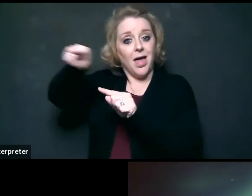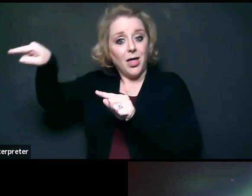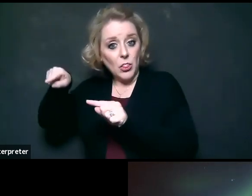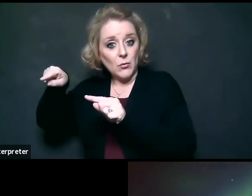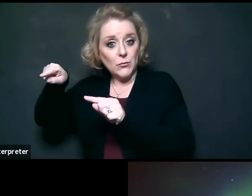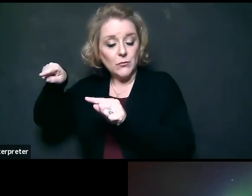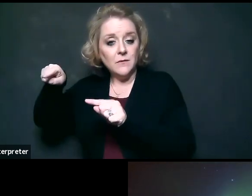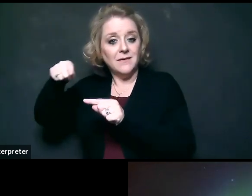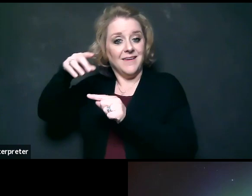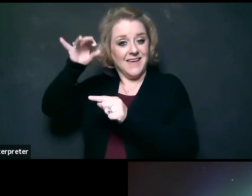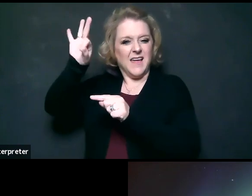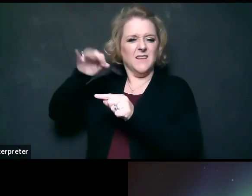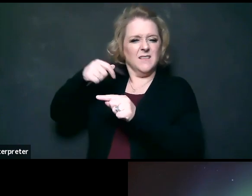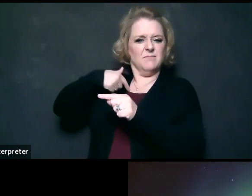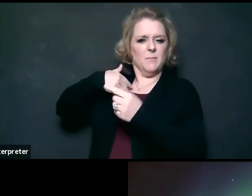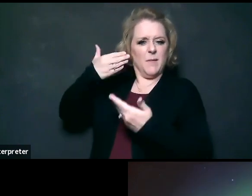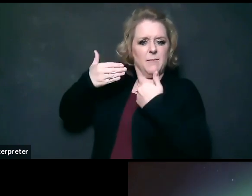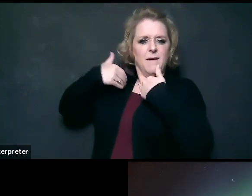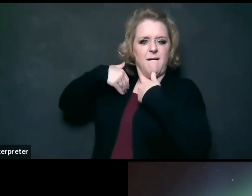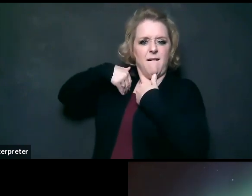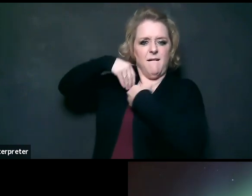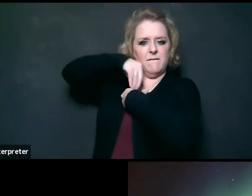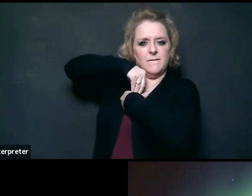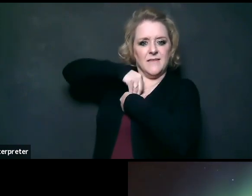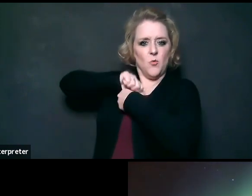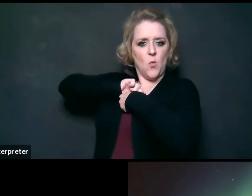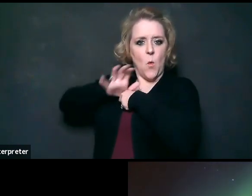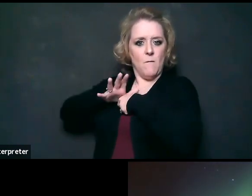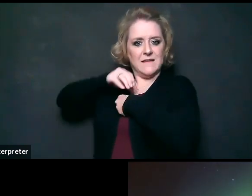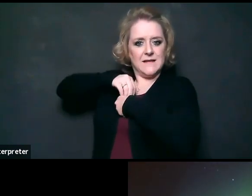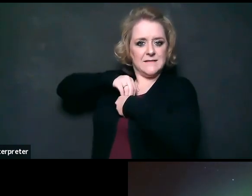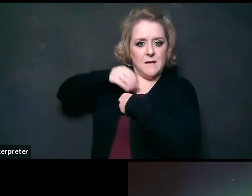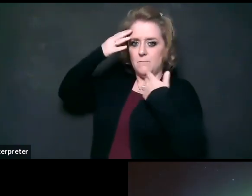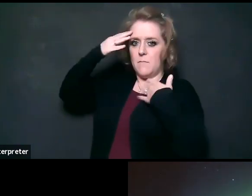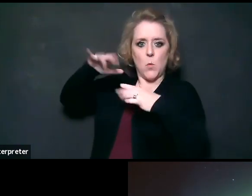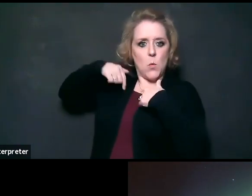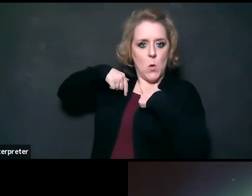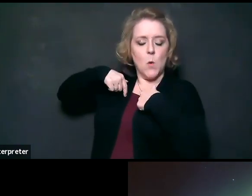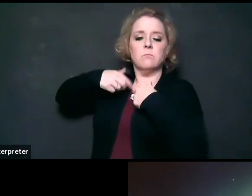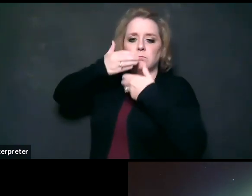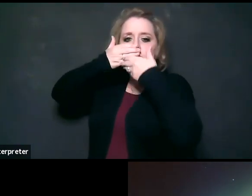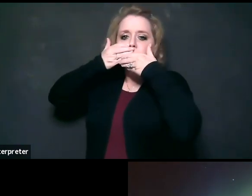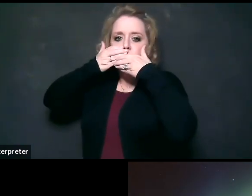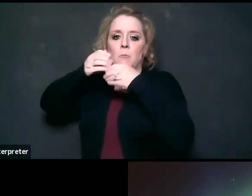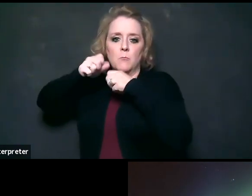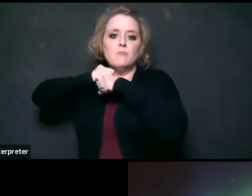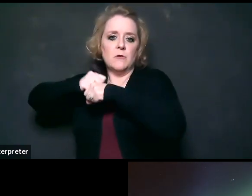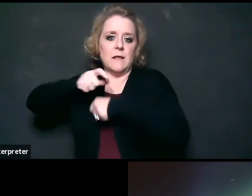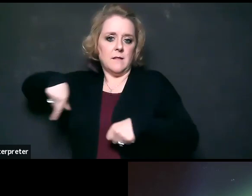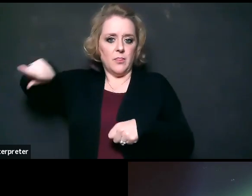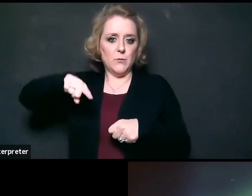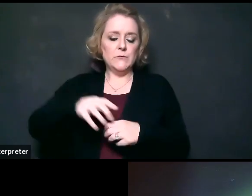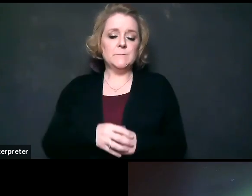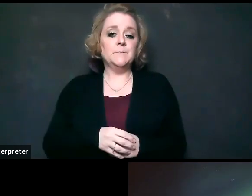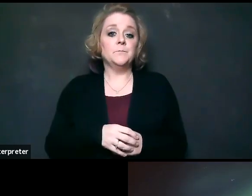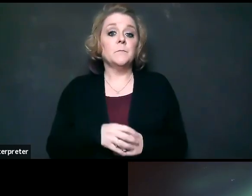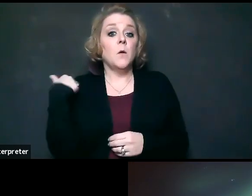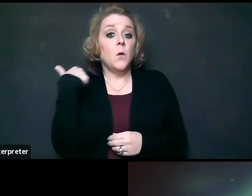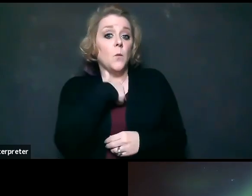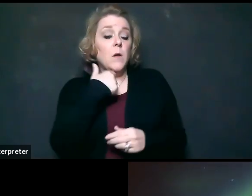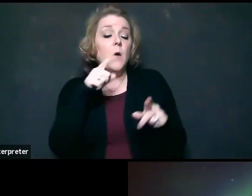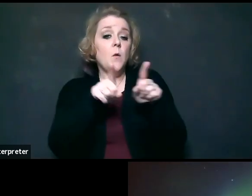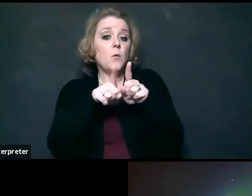carrying the virus without symptoms. This week, the health department is also focused on assisting our long-term